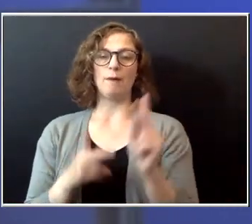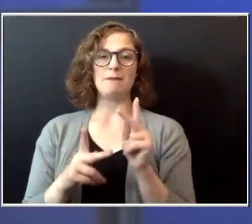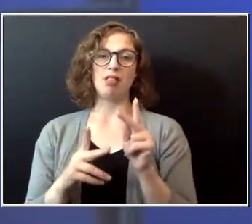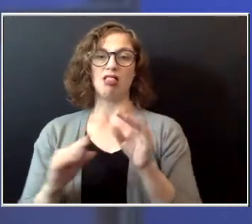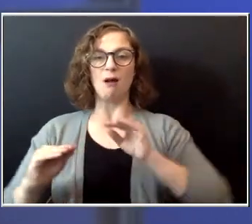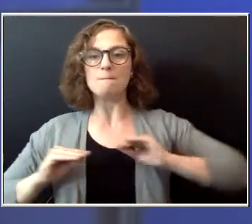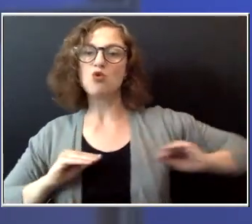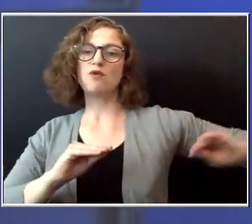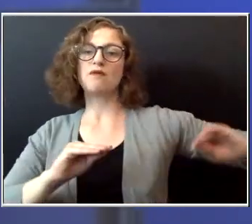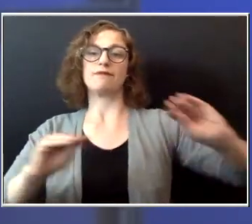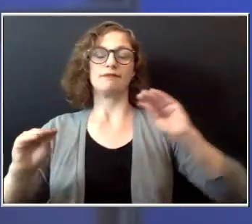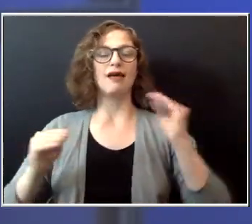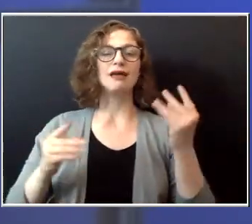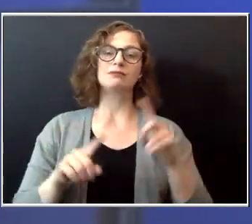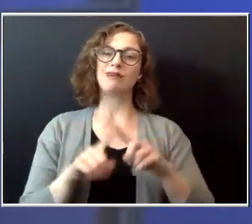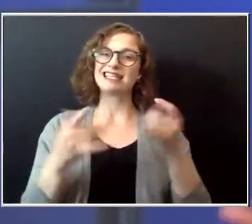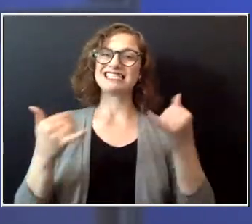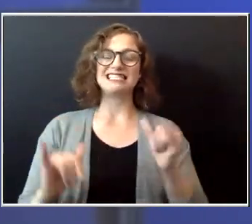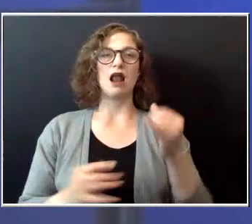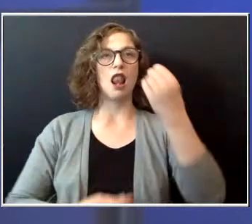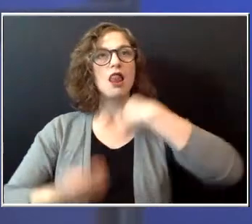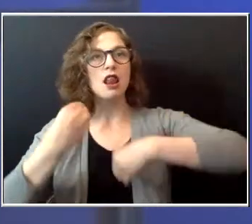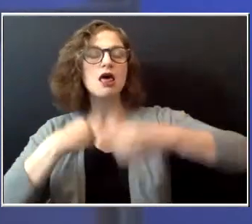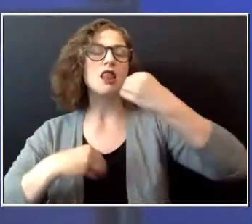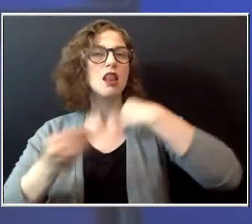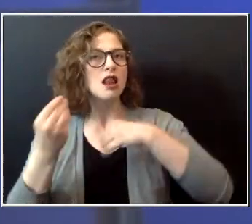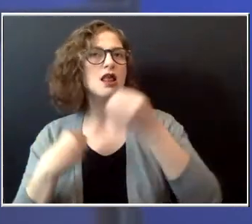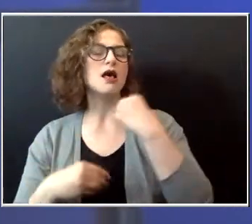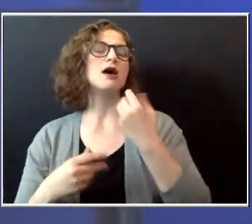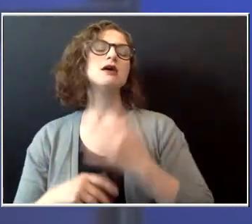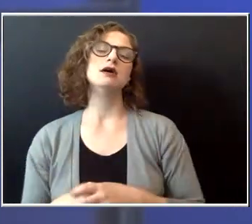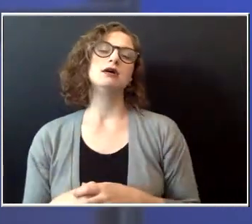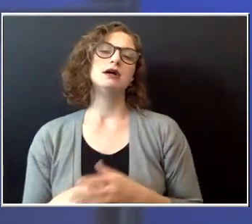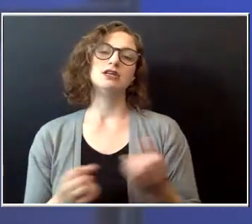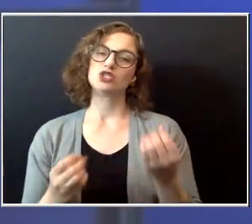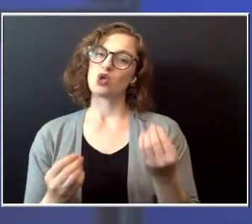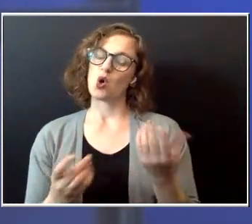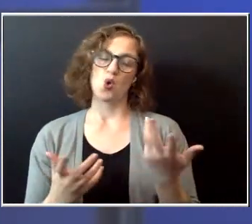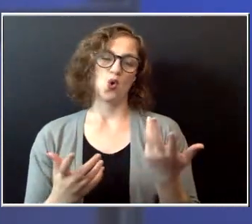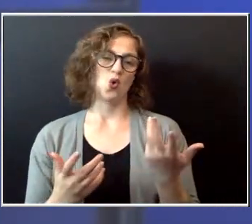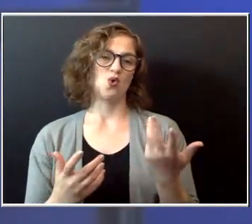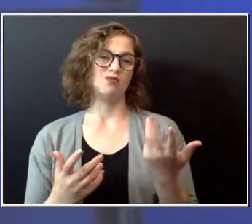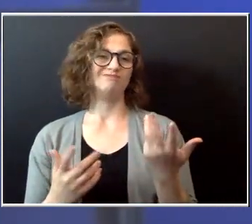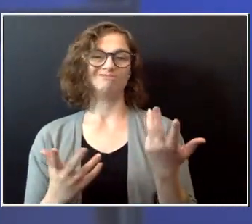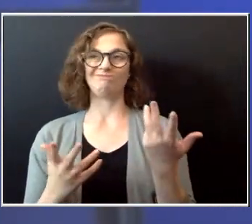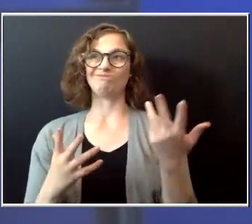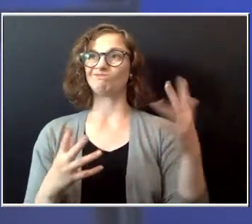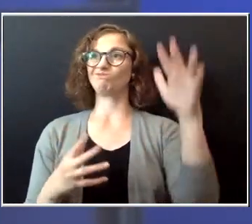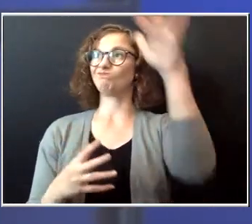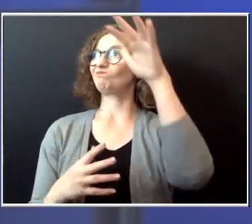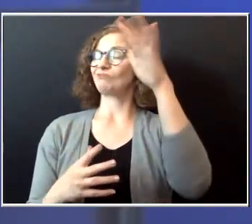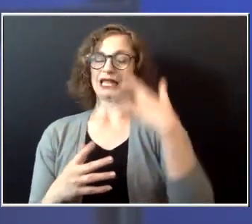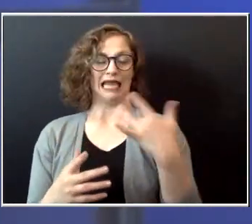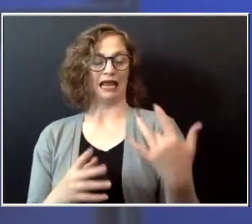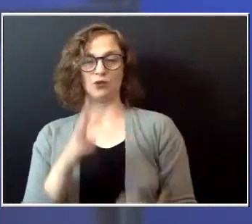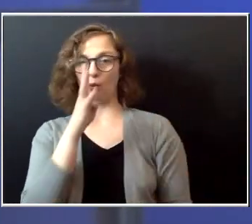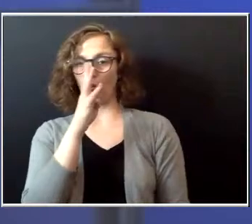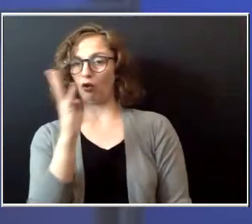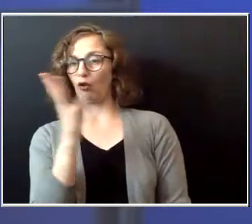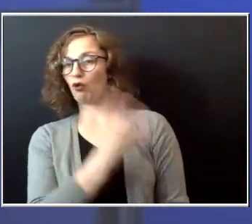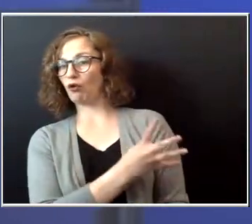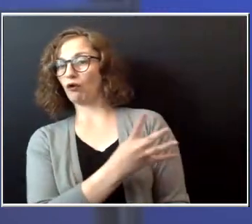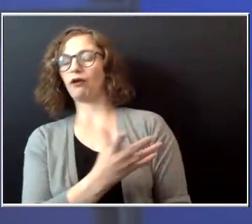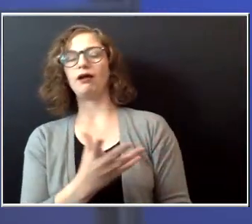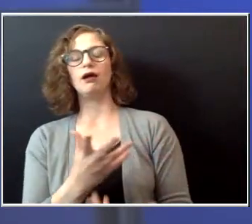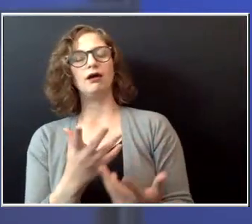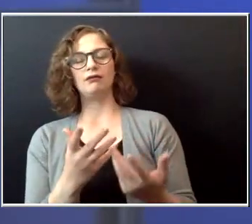so there's just a real need, and it's been under-recognized and underfunded, and so I think the tide has turned, and there's more programs available